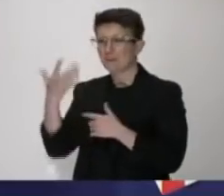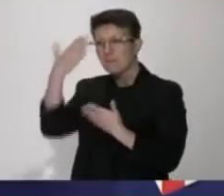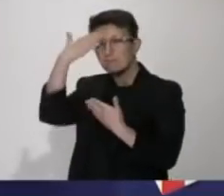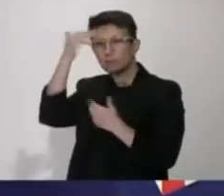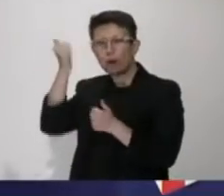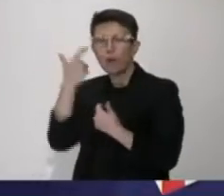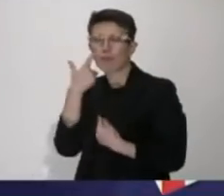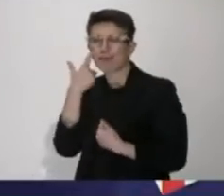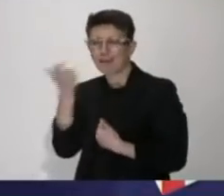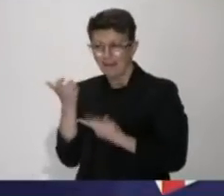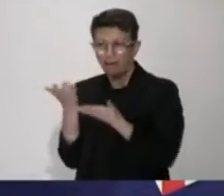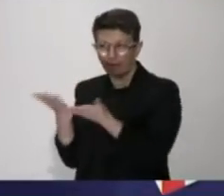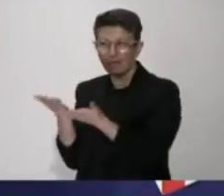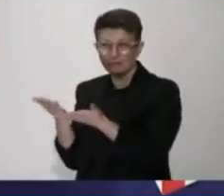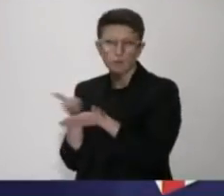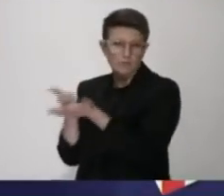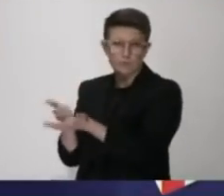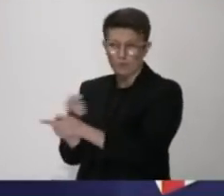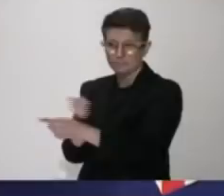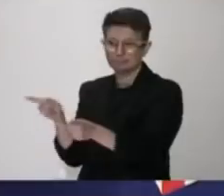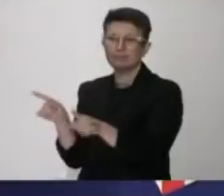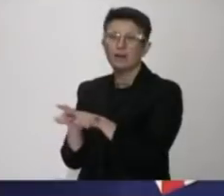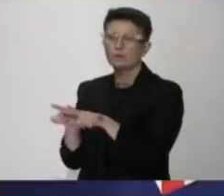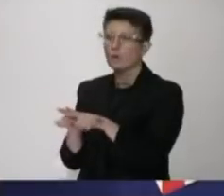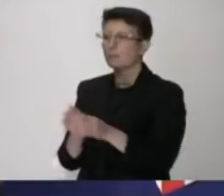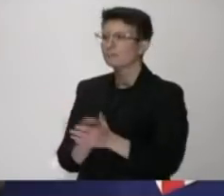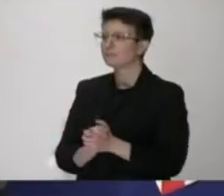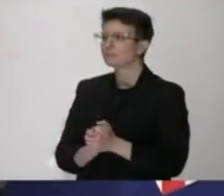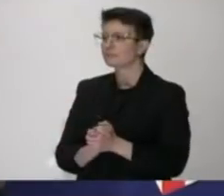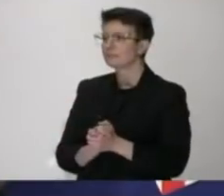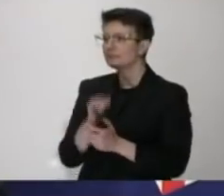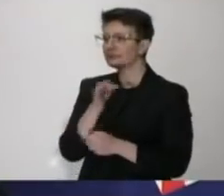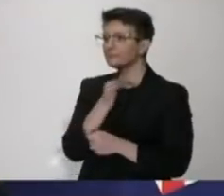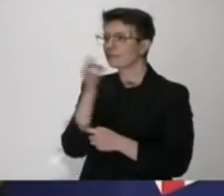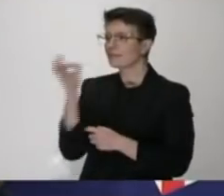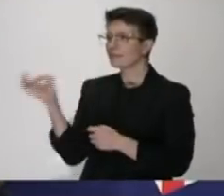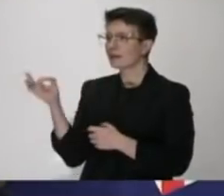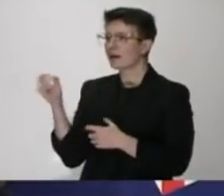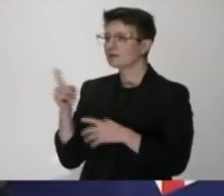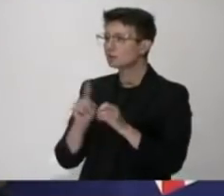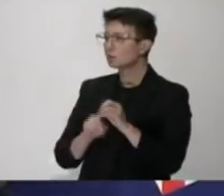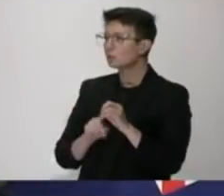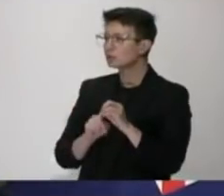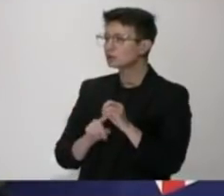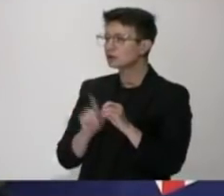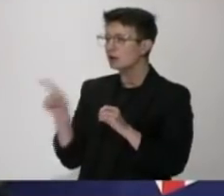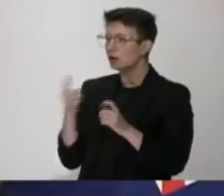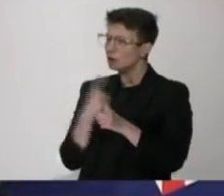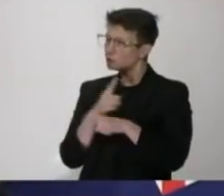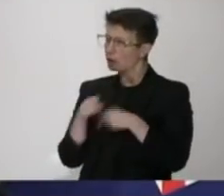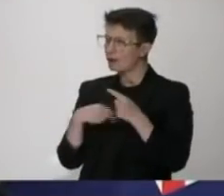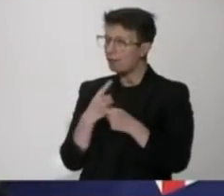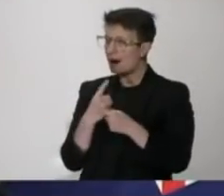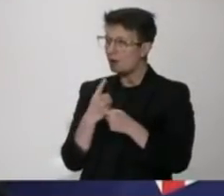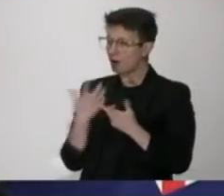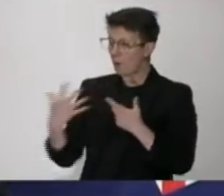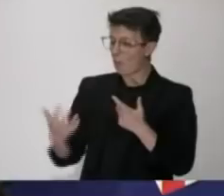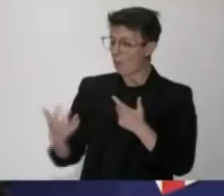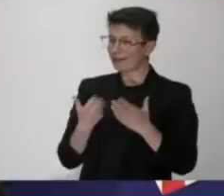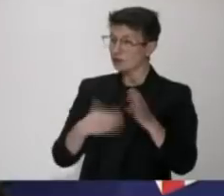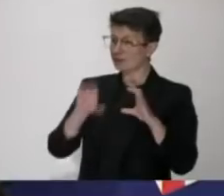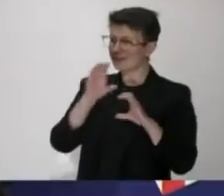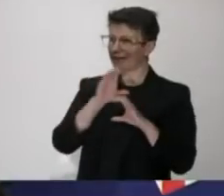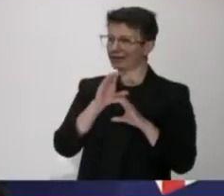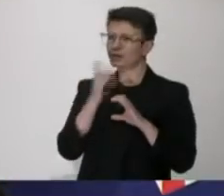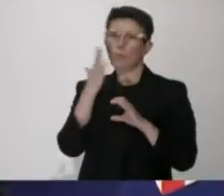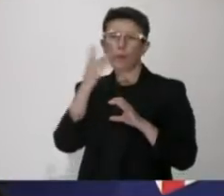out more wage subsidies, when will you remedy inconsistencies for butchers and greengrocers who can't open like other food stores such as dairies and